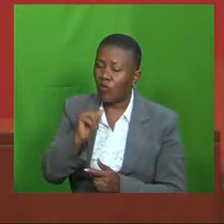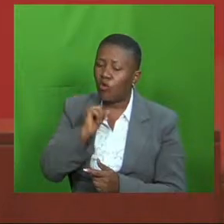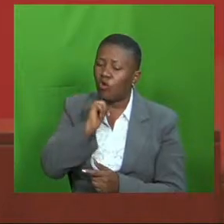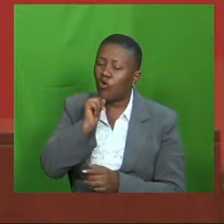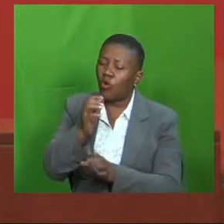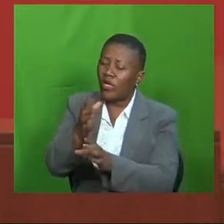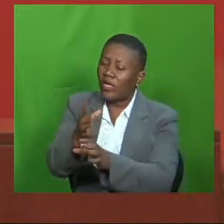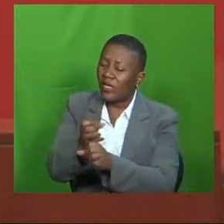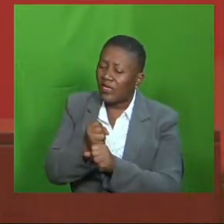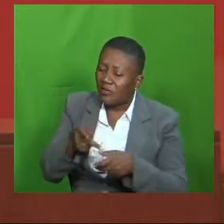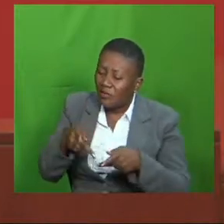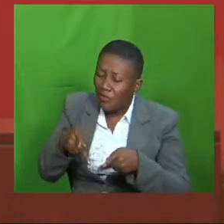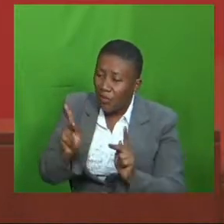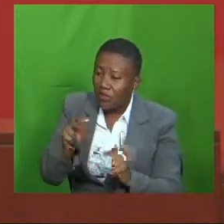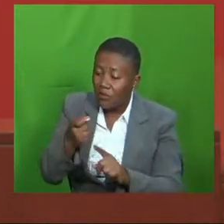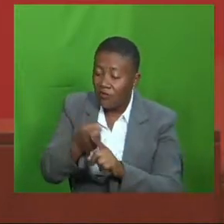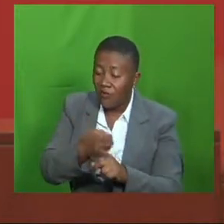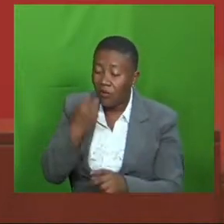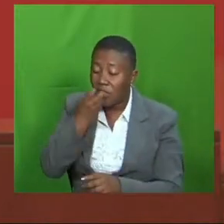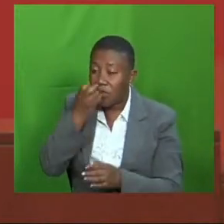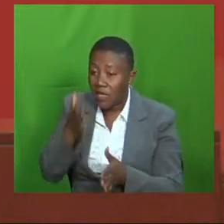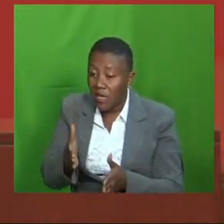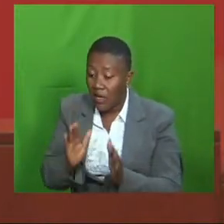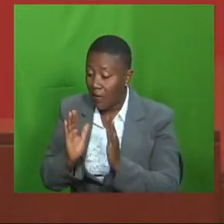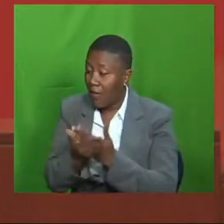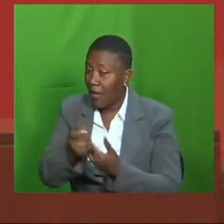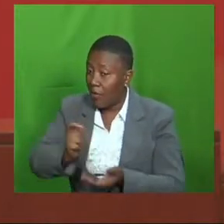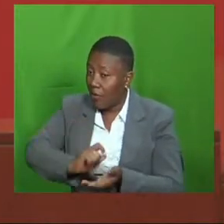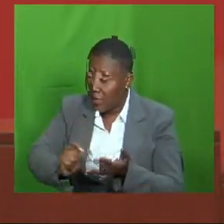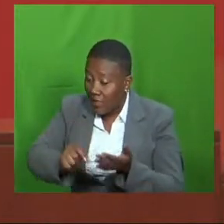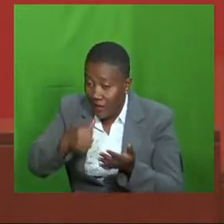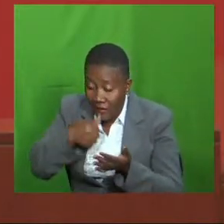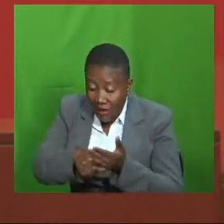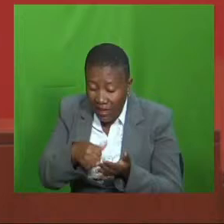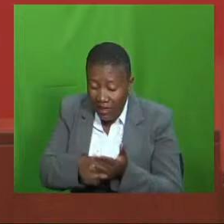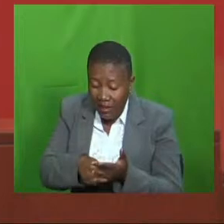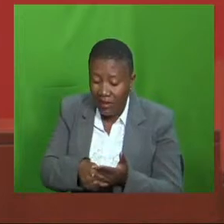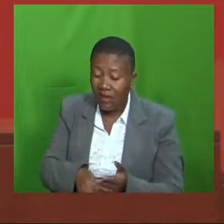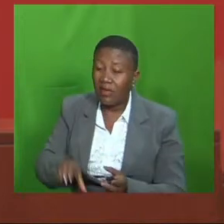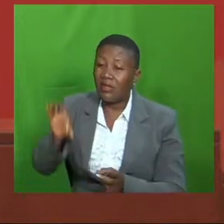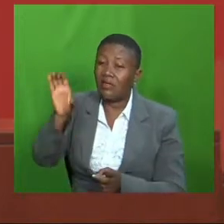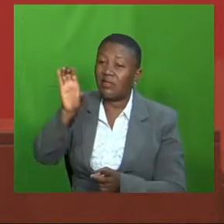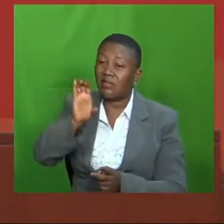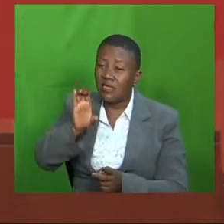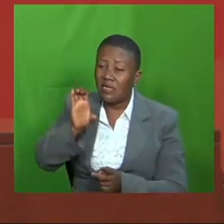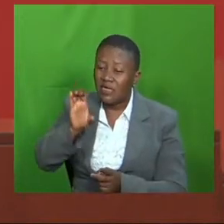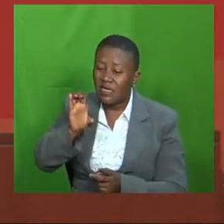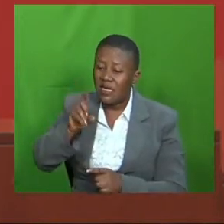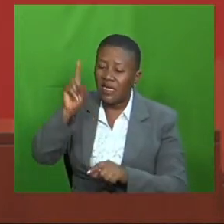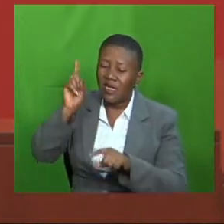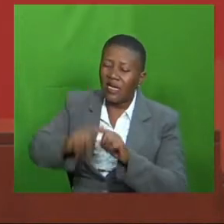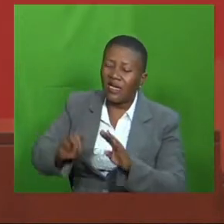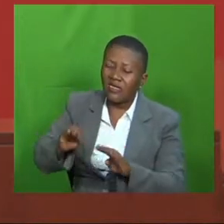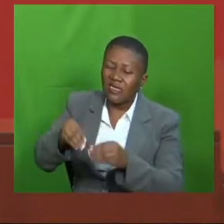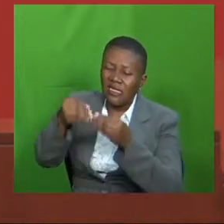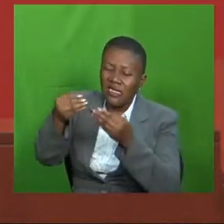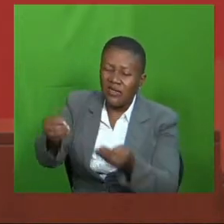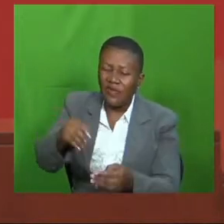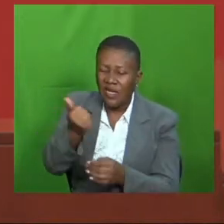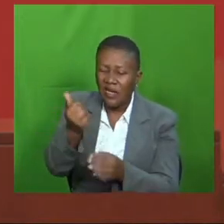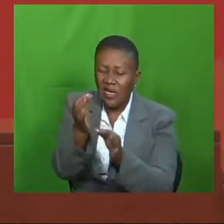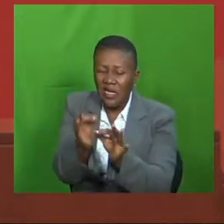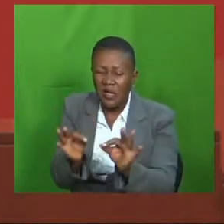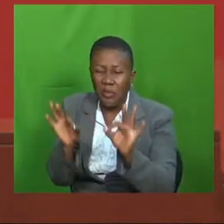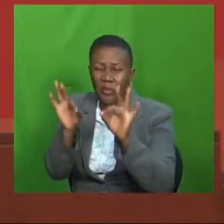obtained the permission of Mr. Speaker in writing to be absent, and C, cannot offer a reasonable explanation to the Parliamentary Committee on